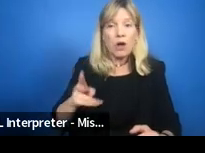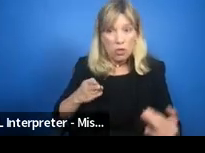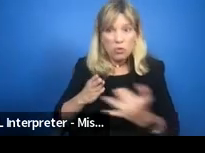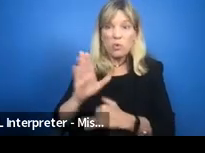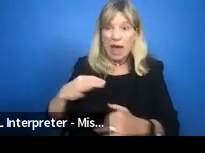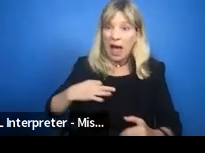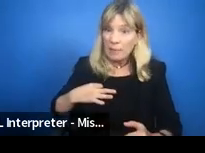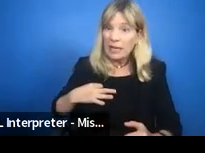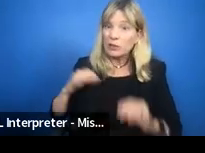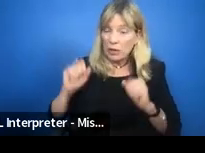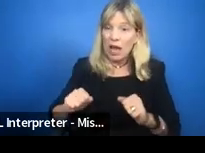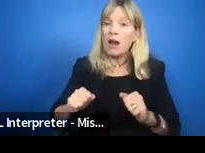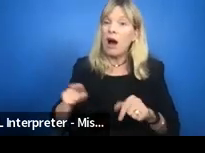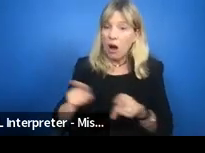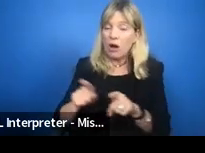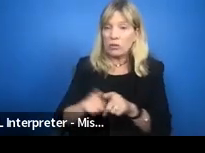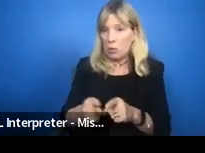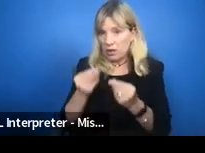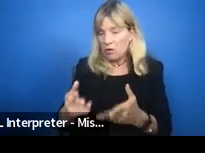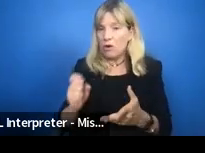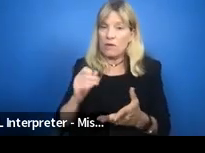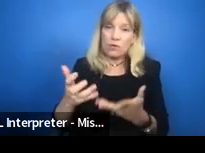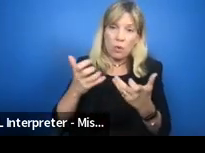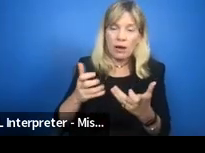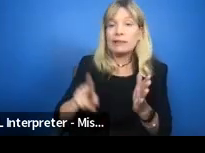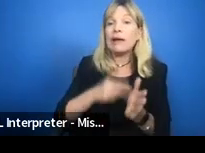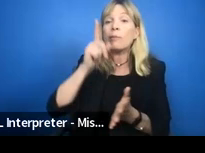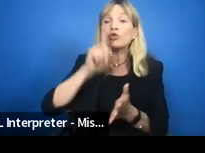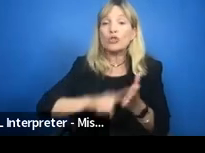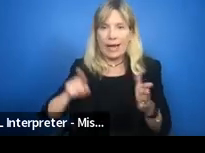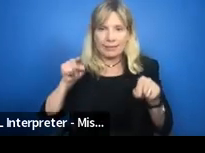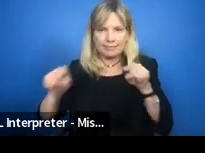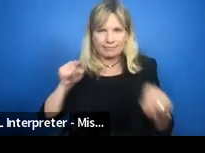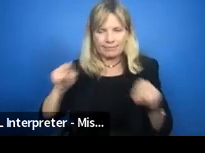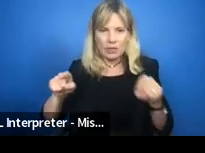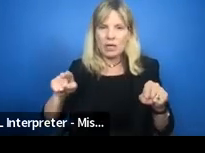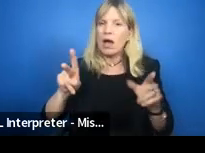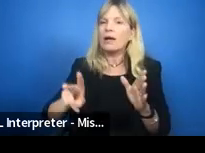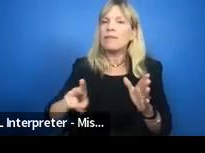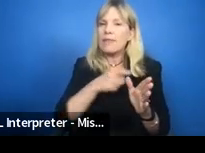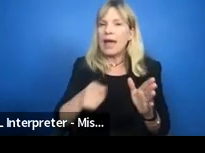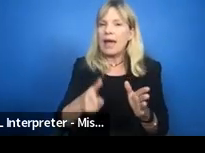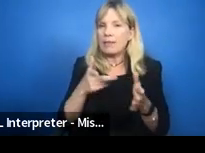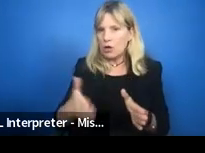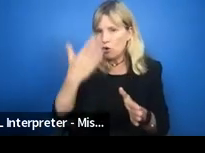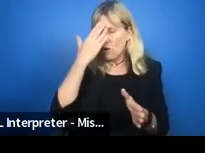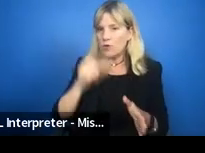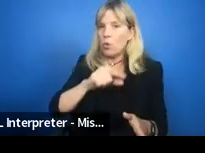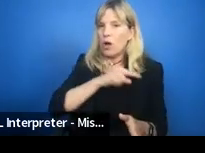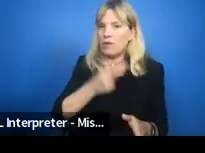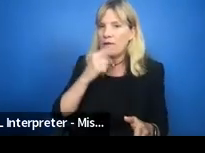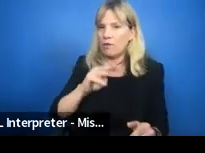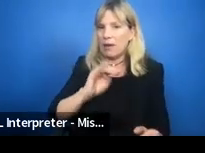application, and that will also let you know if you want to kind of double check. Just they'll let you know too if you qualify for